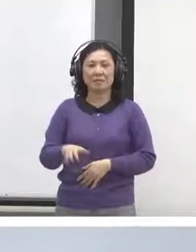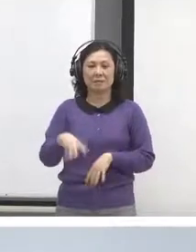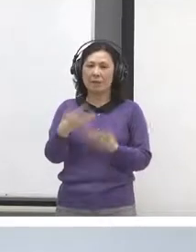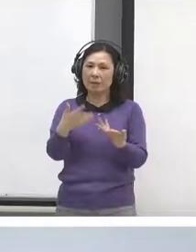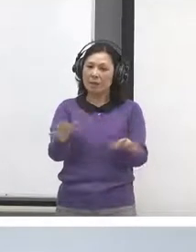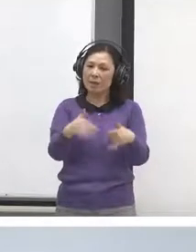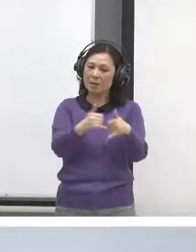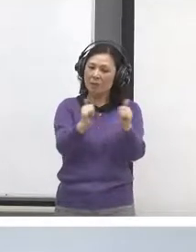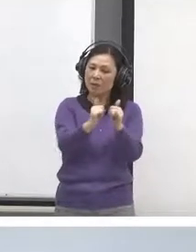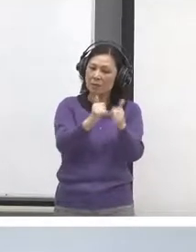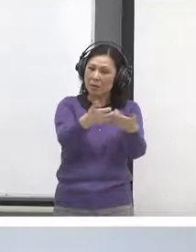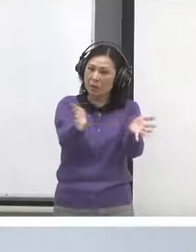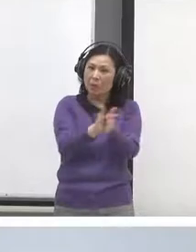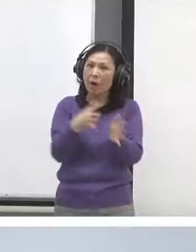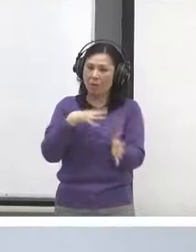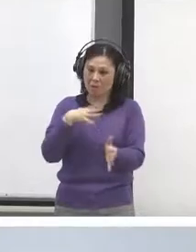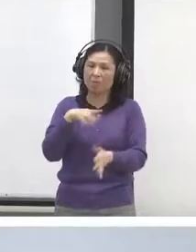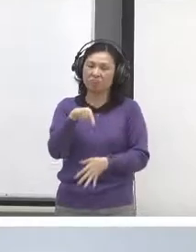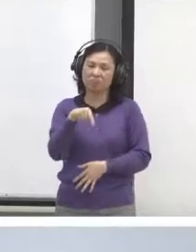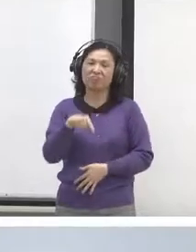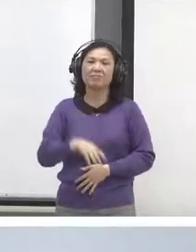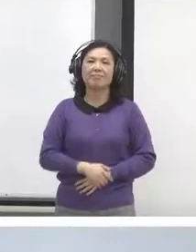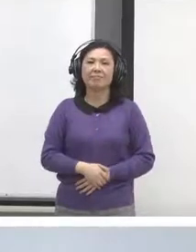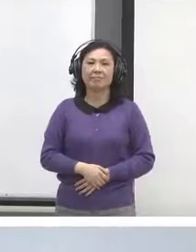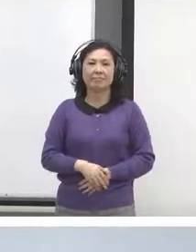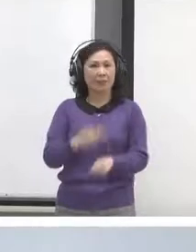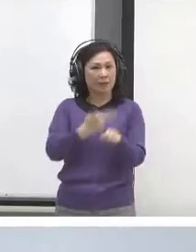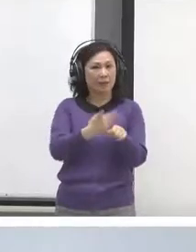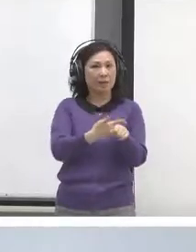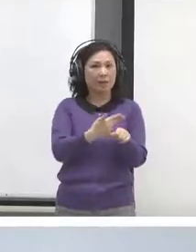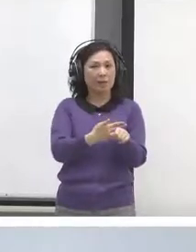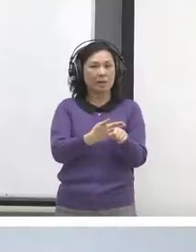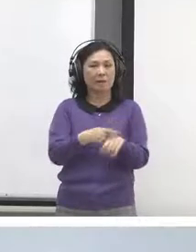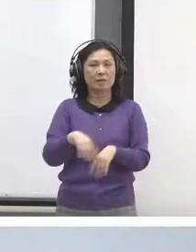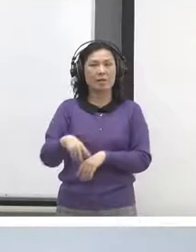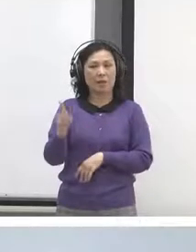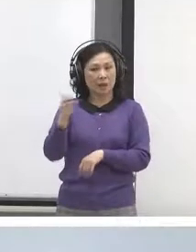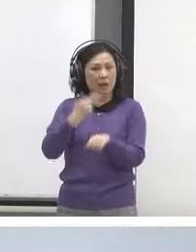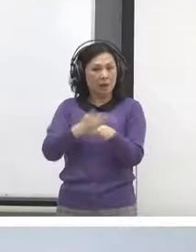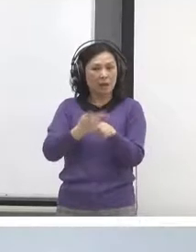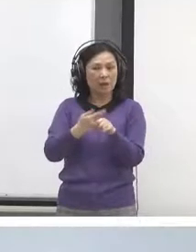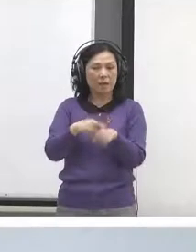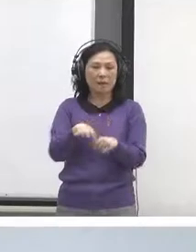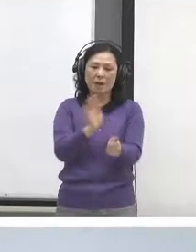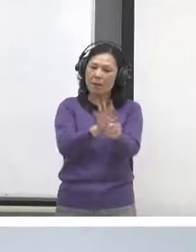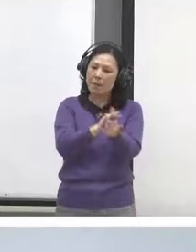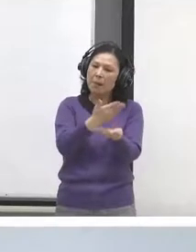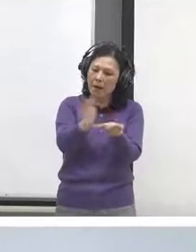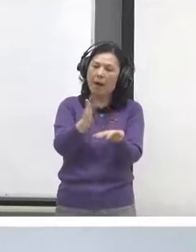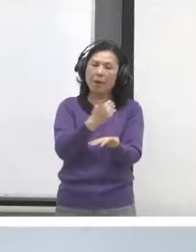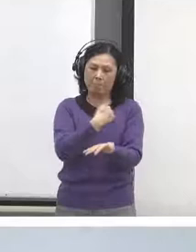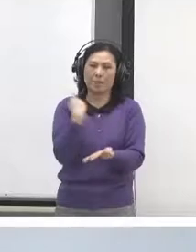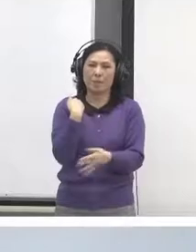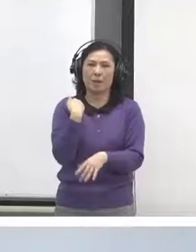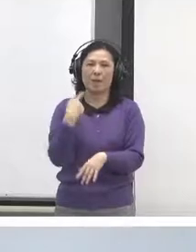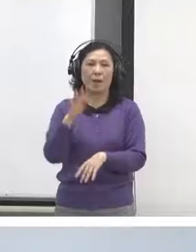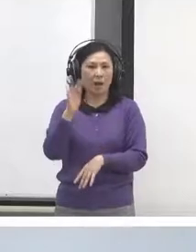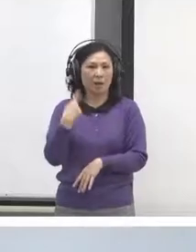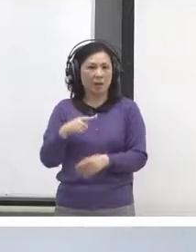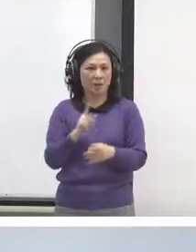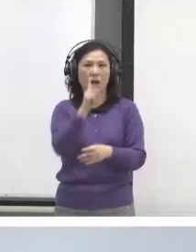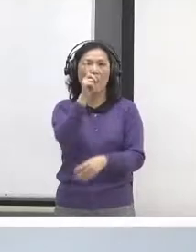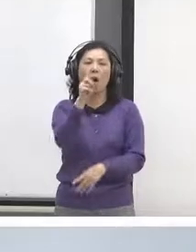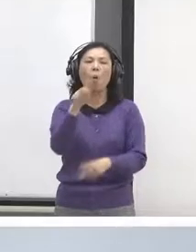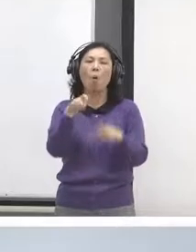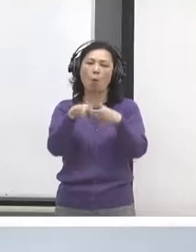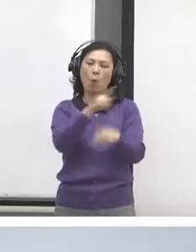case. Tech is a part of the solution, it's a tool in a broader toolkit, but tech solutionism is not going to solve your problems. You